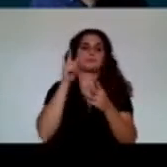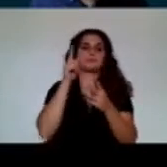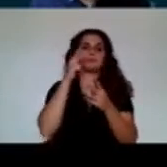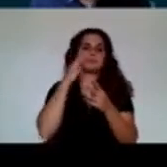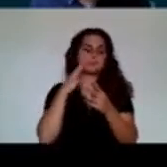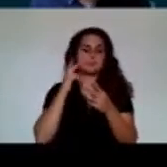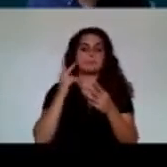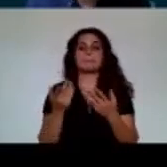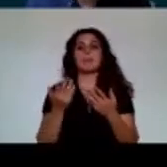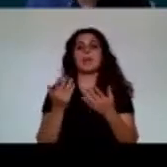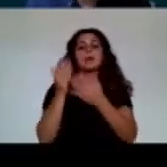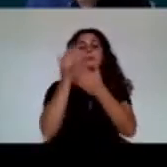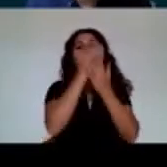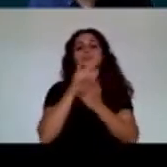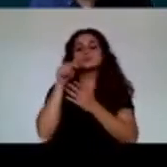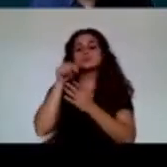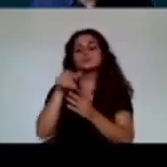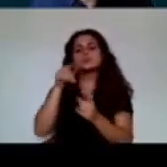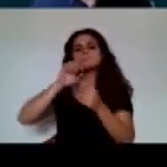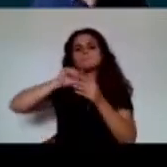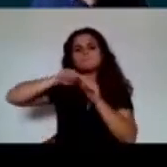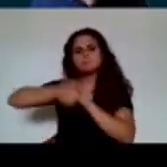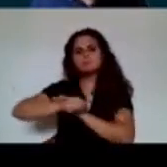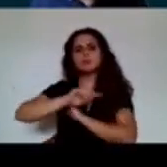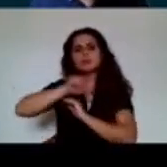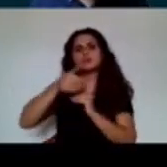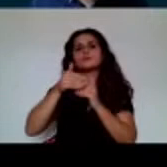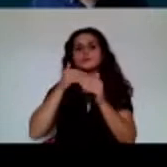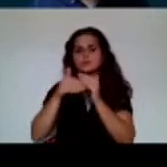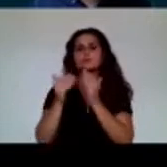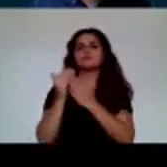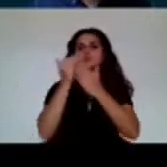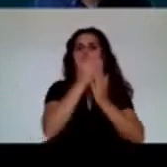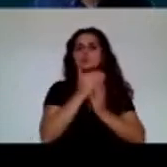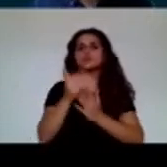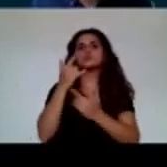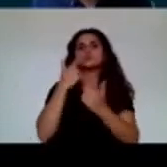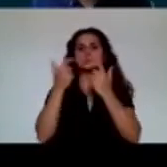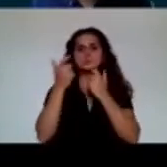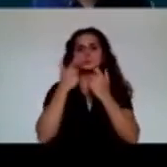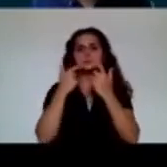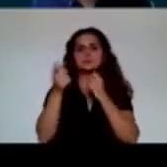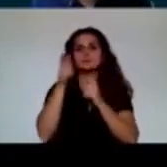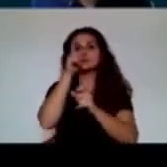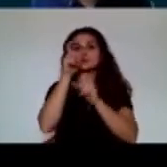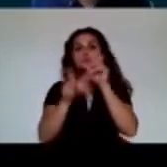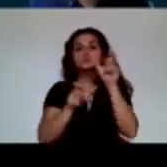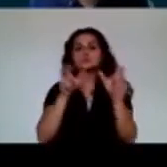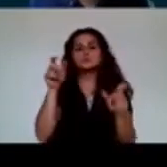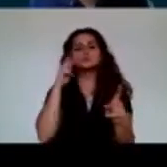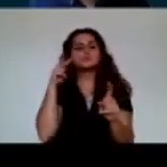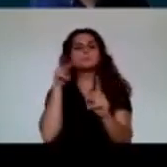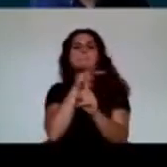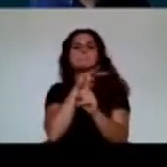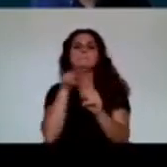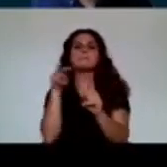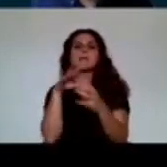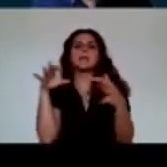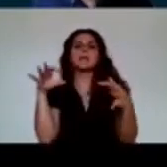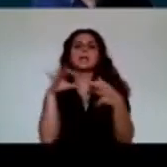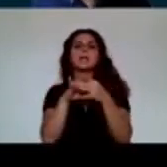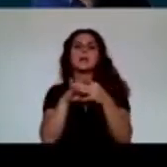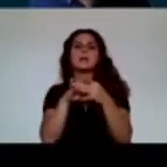this more directly, we conducted a study where we asked about people's perceptions about the